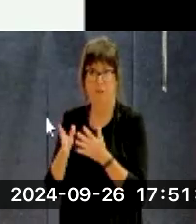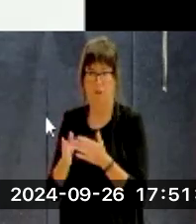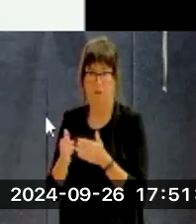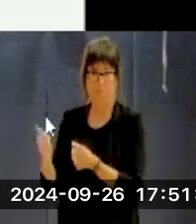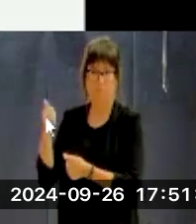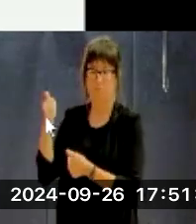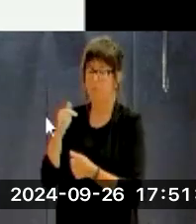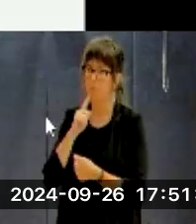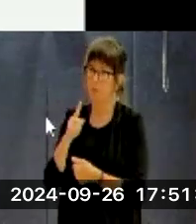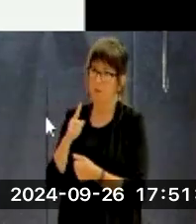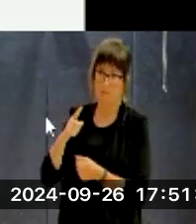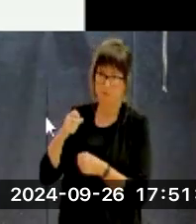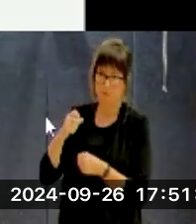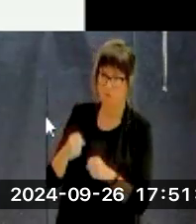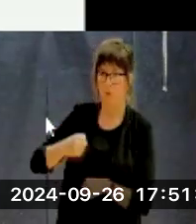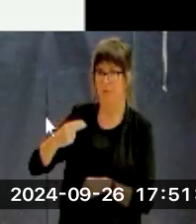strong advocacy.